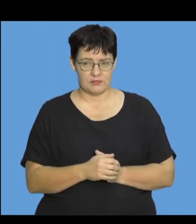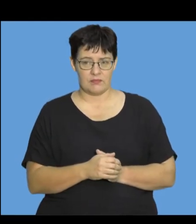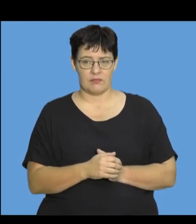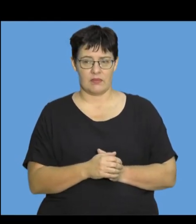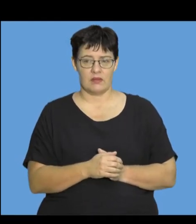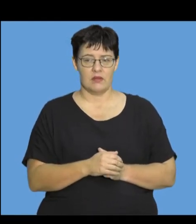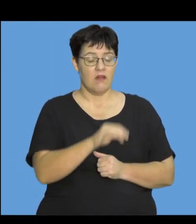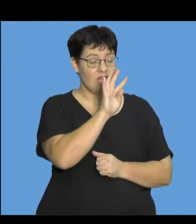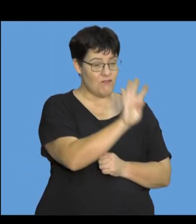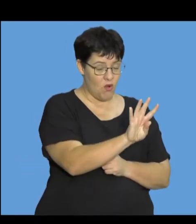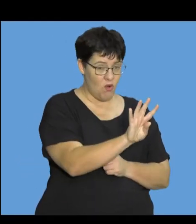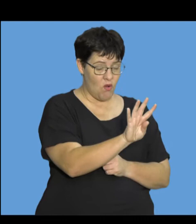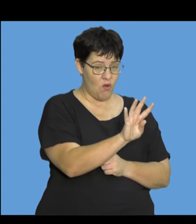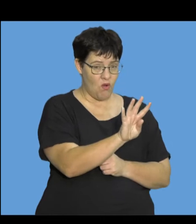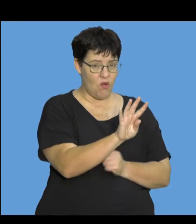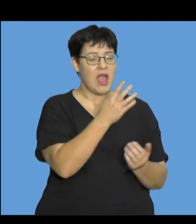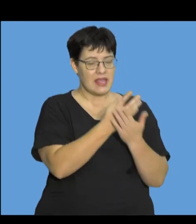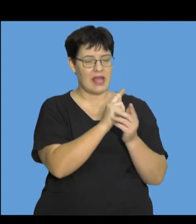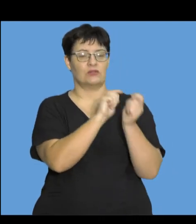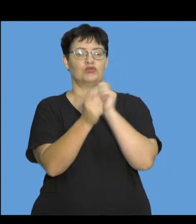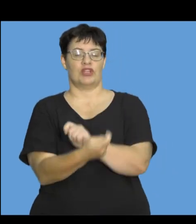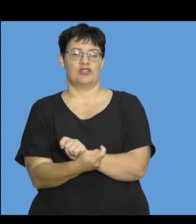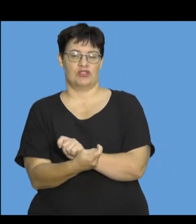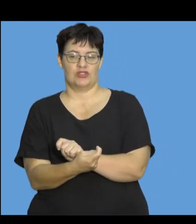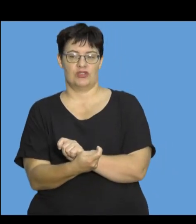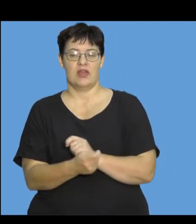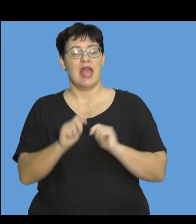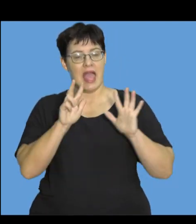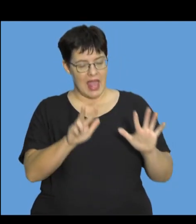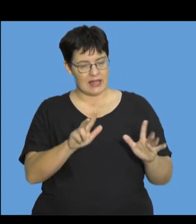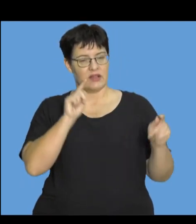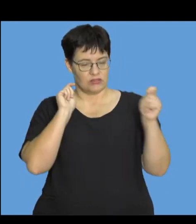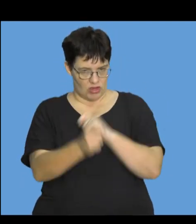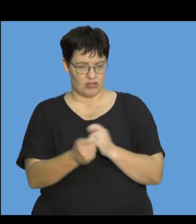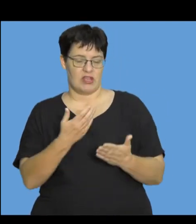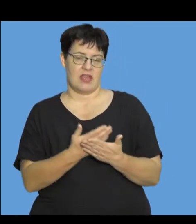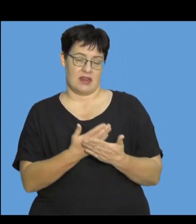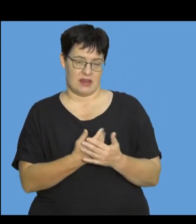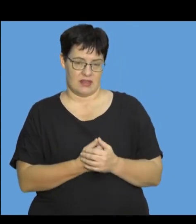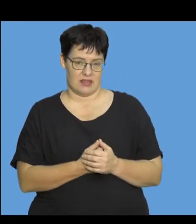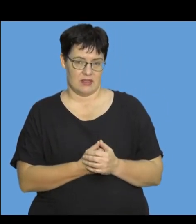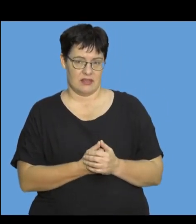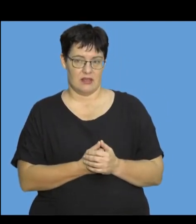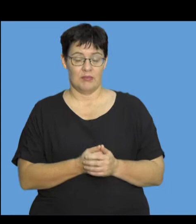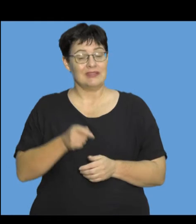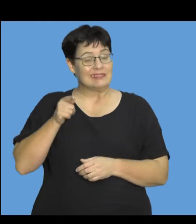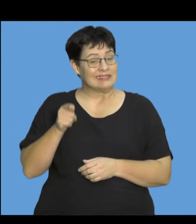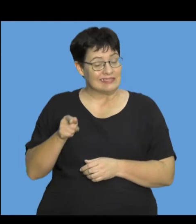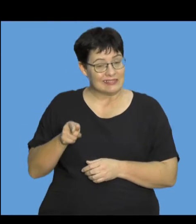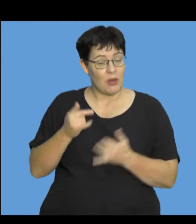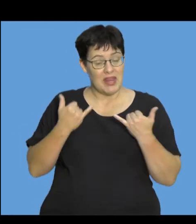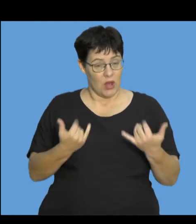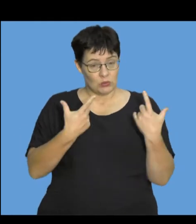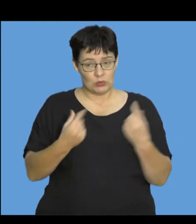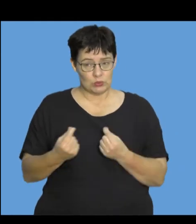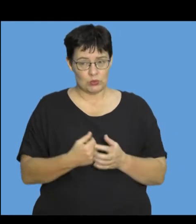I'm talking about, right? The 4 can be converted, the 8 can be converted, but with this one that